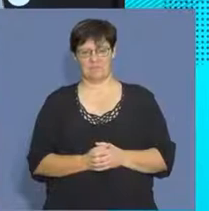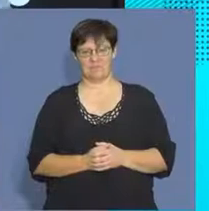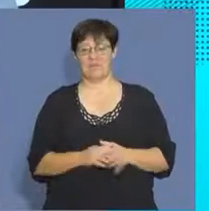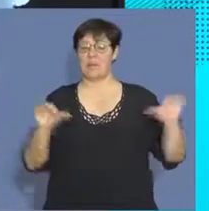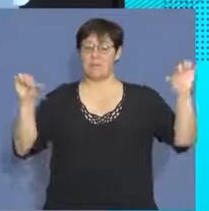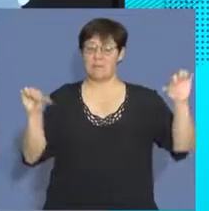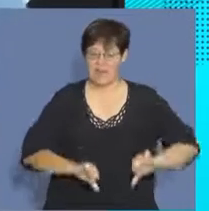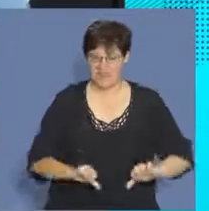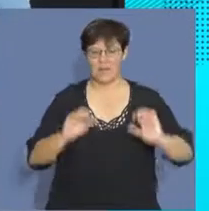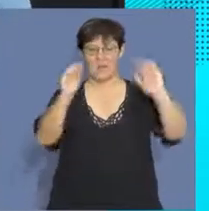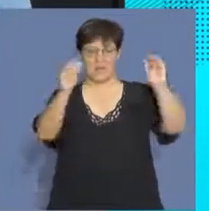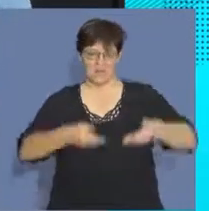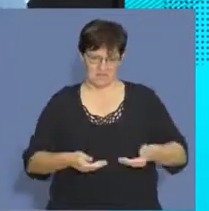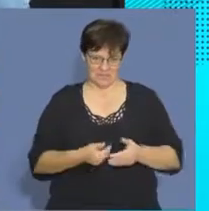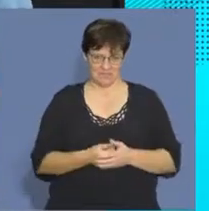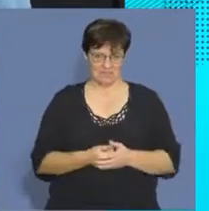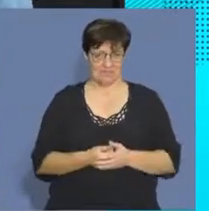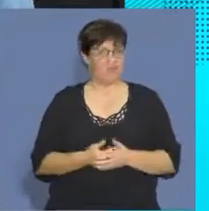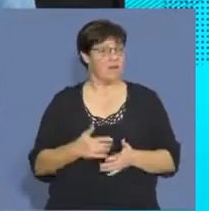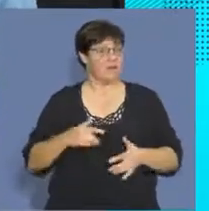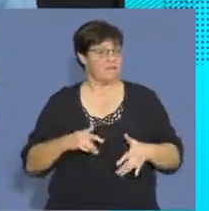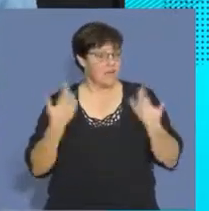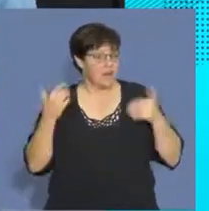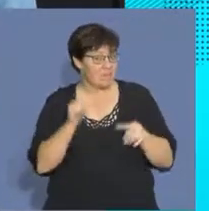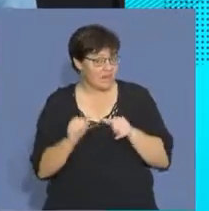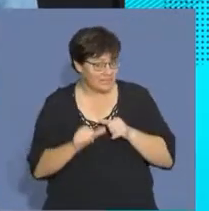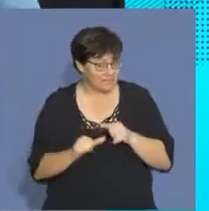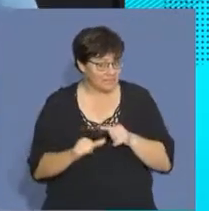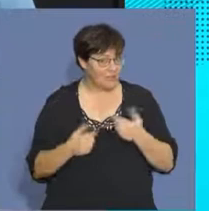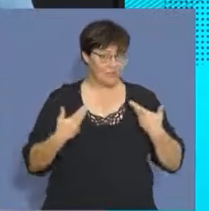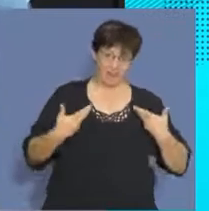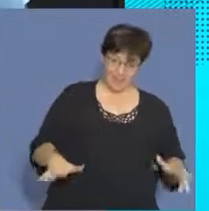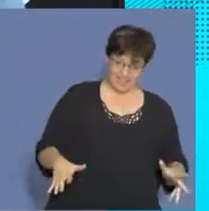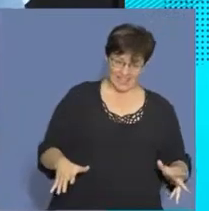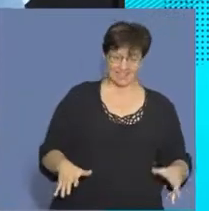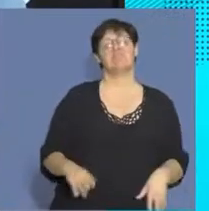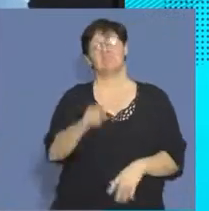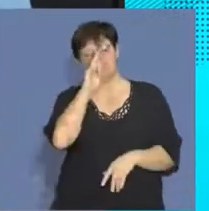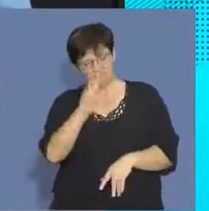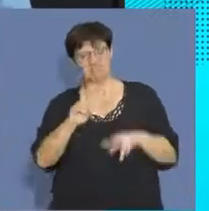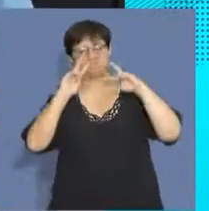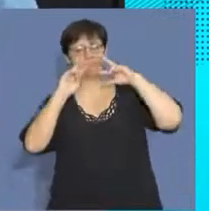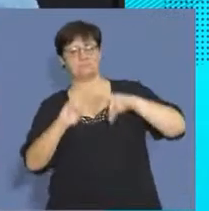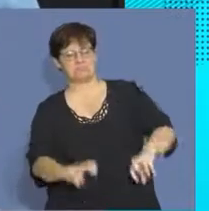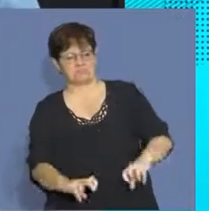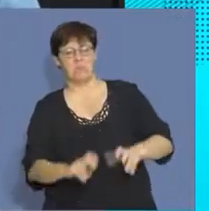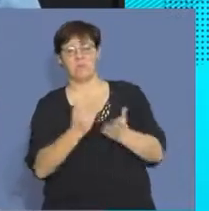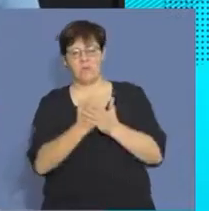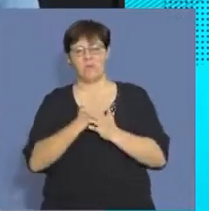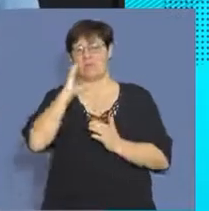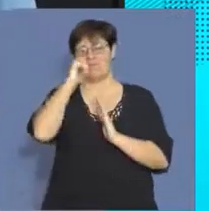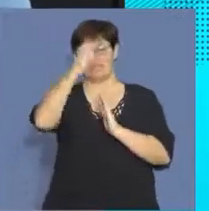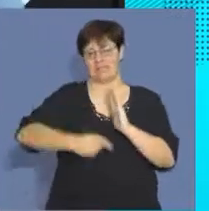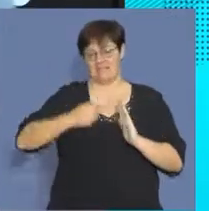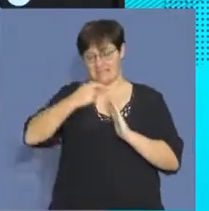Welcome back, guys, from the ad break. Trust that you're feeling a bit relaxed. Let's look at the lesson and go further into the carbon cycle. As